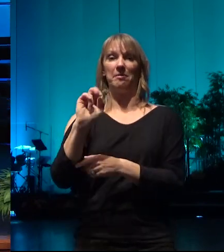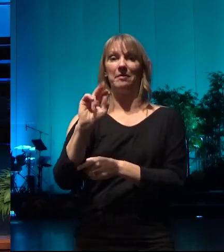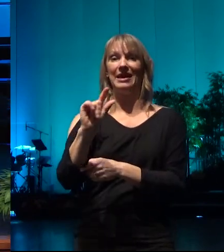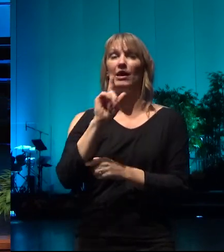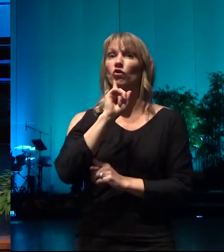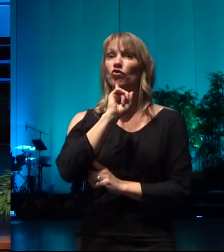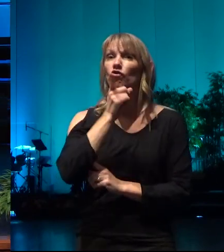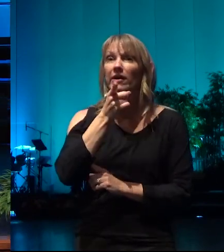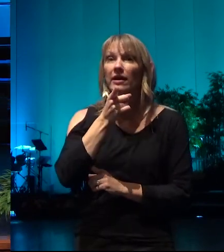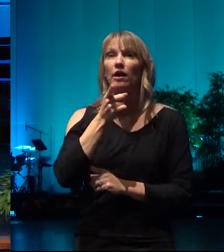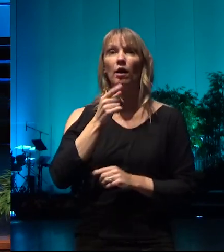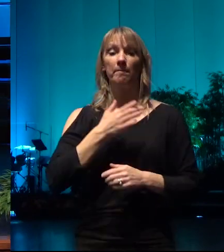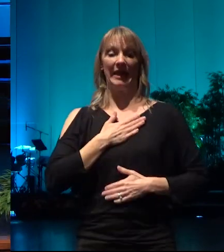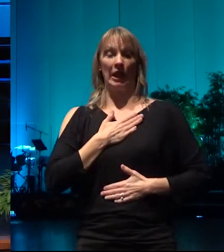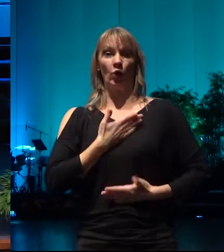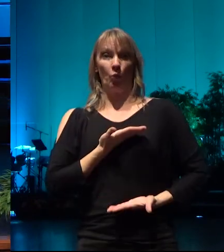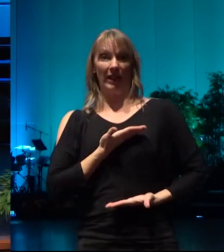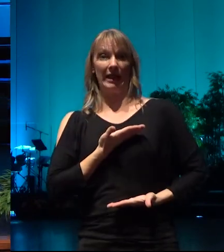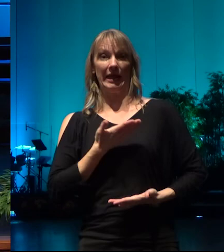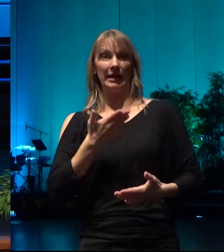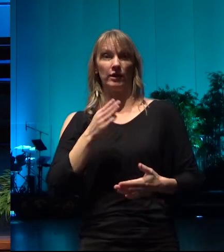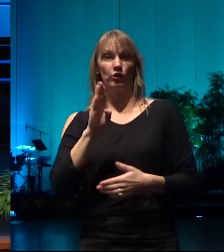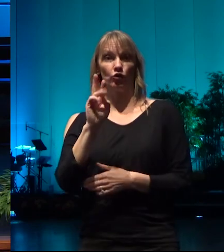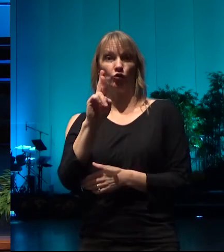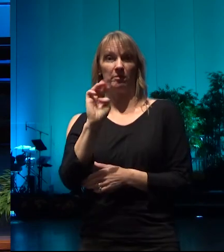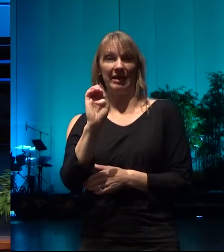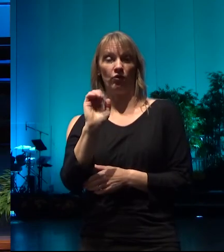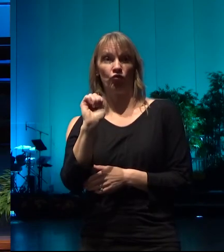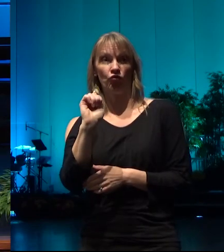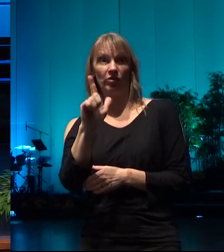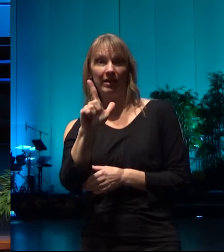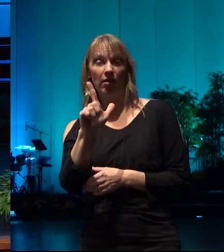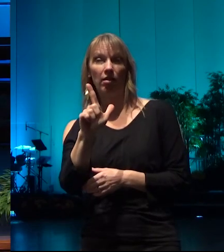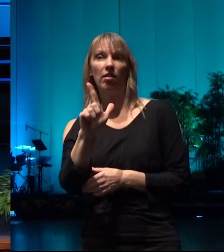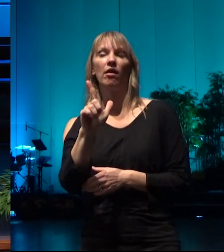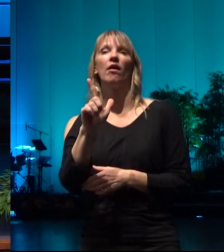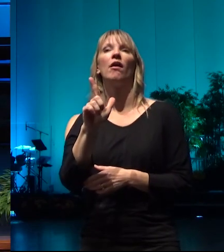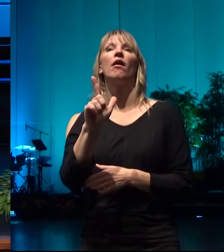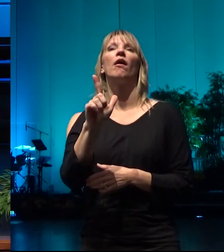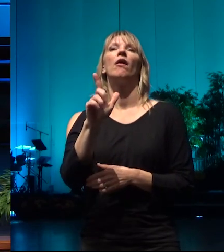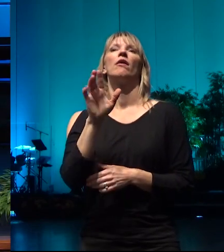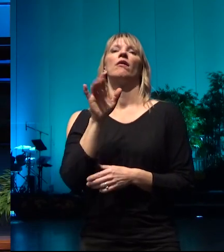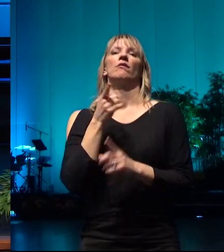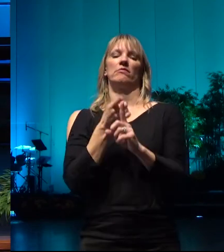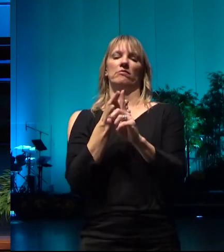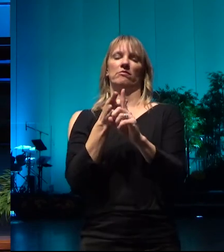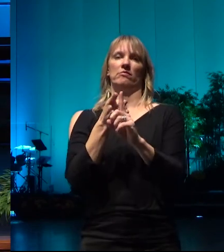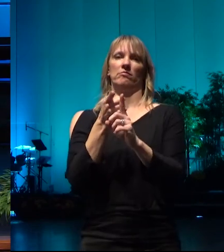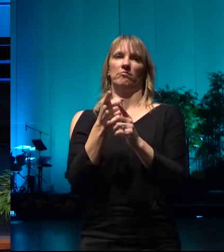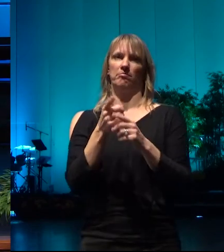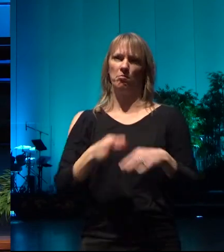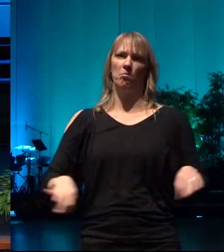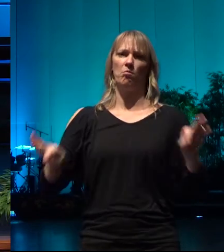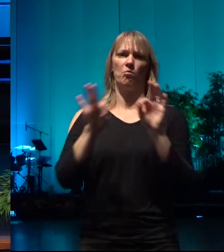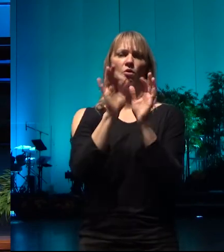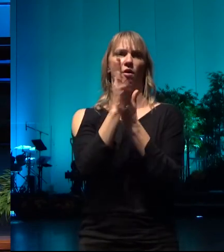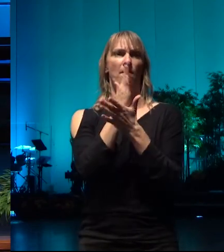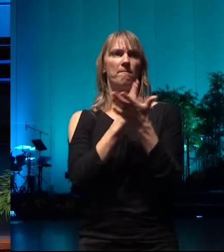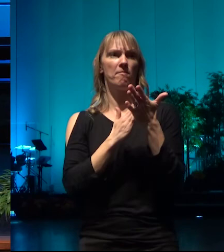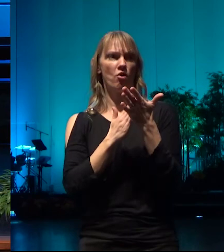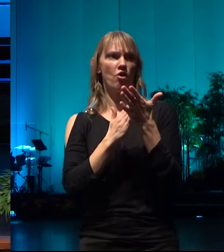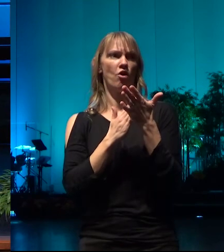being real, being willing to be real, is a key element